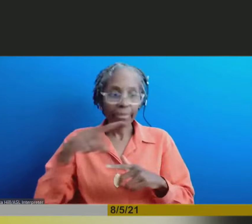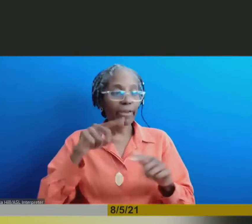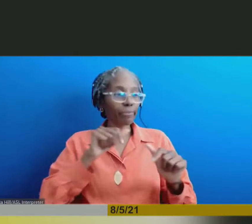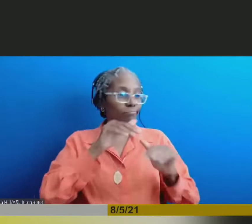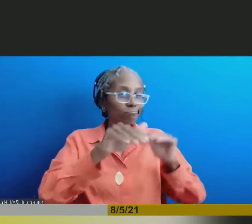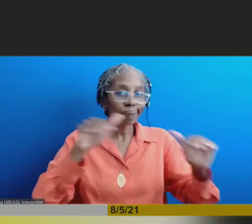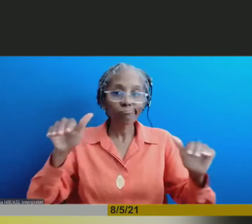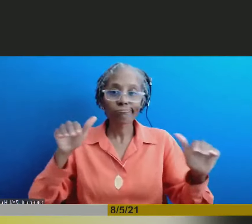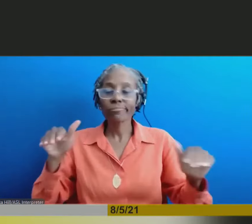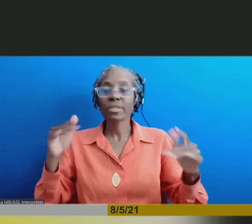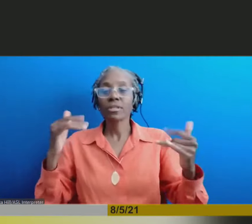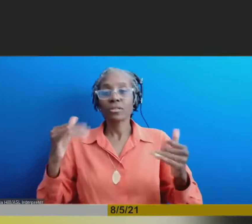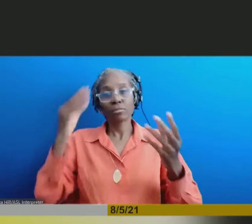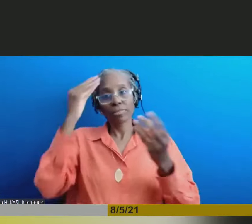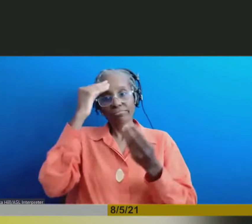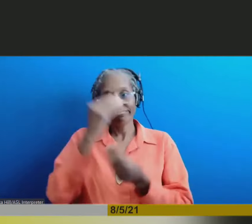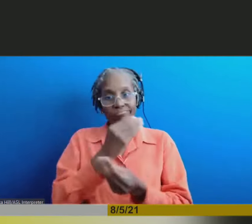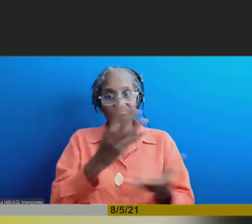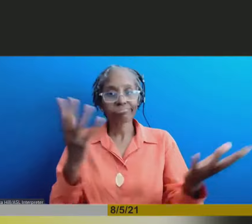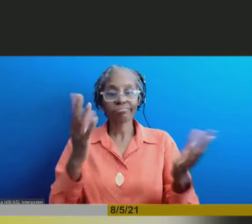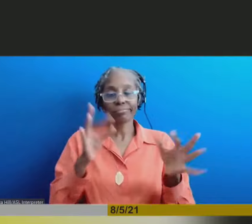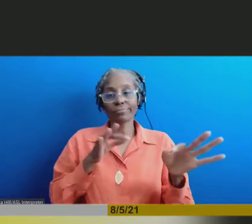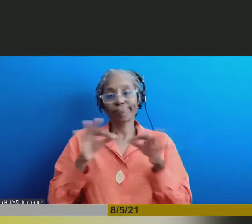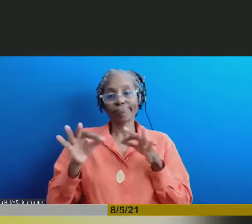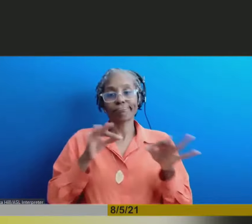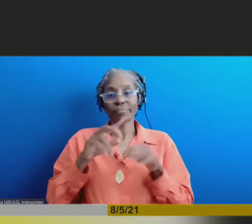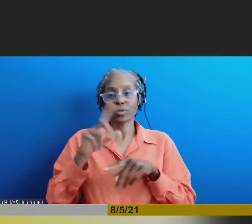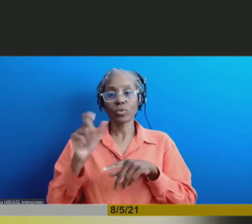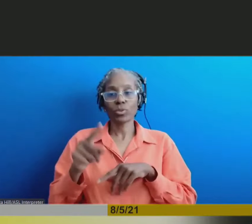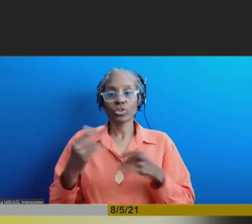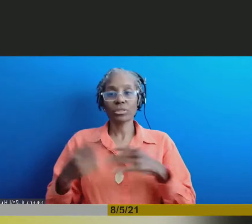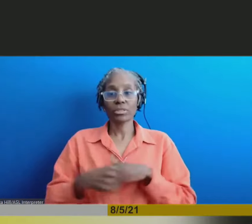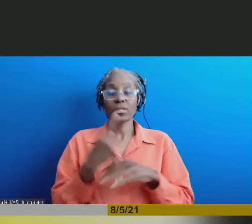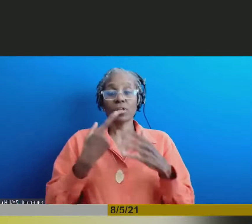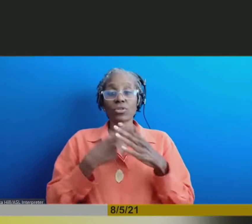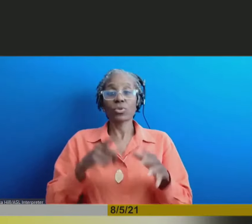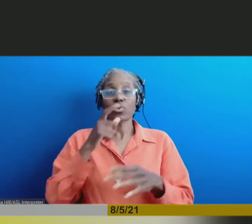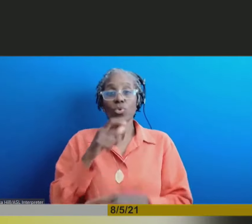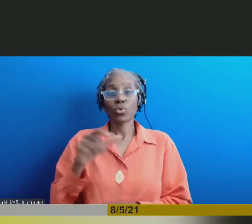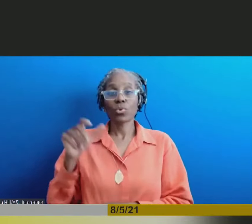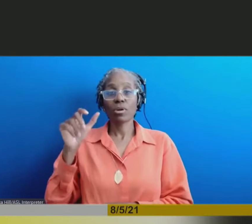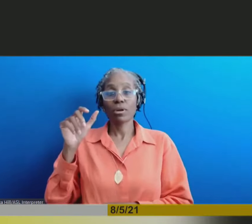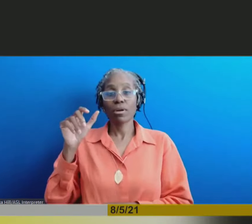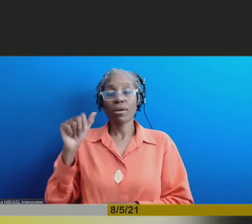them to relay some of those questions with us today. So we'll start with Femi.